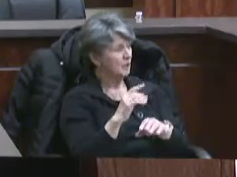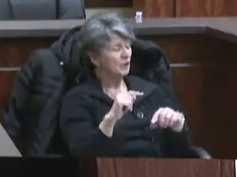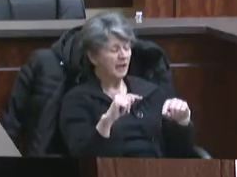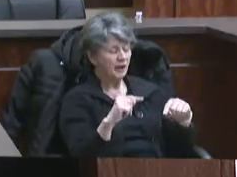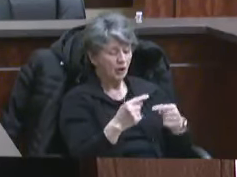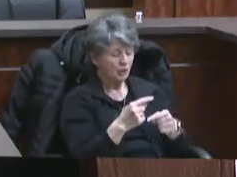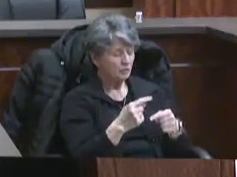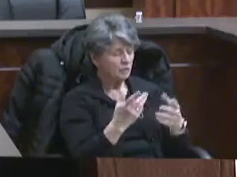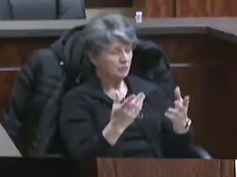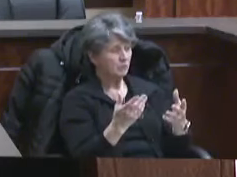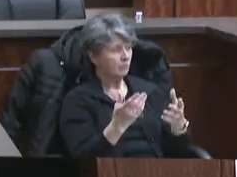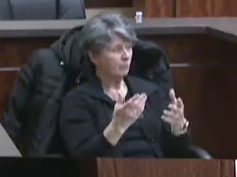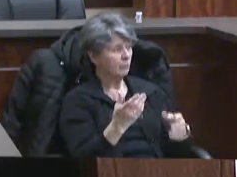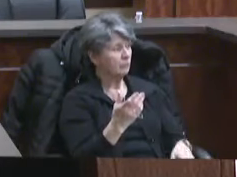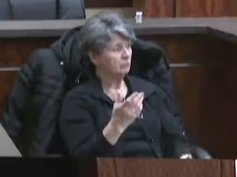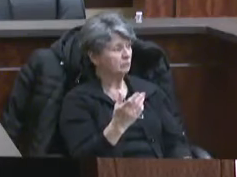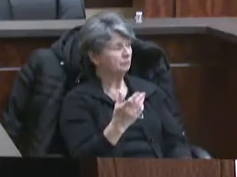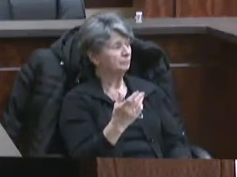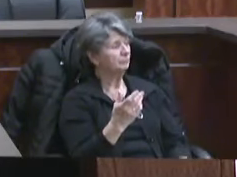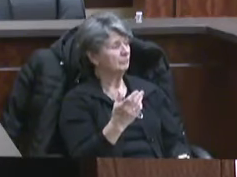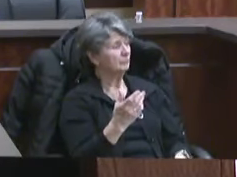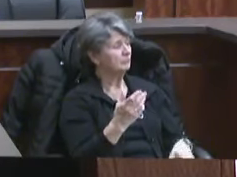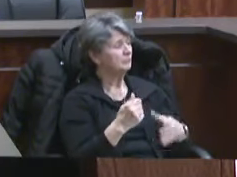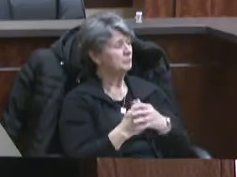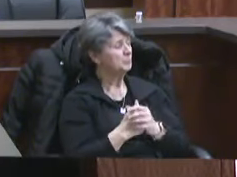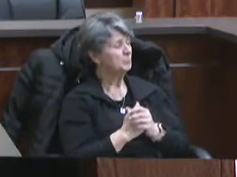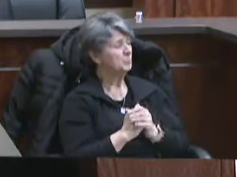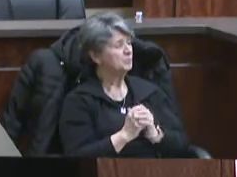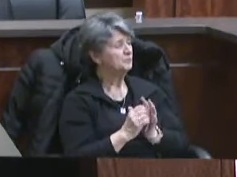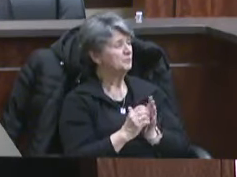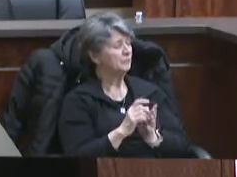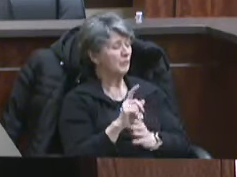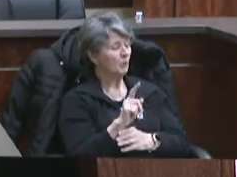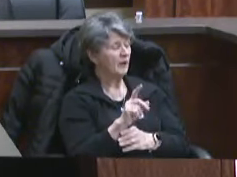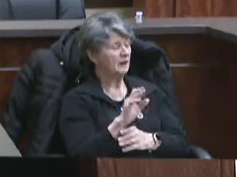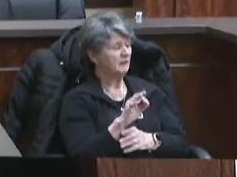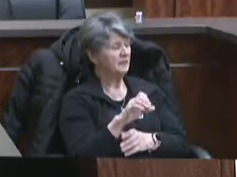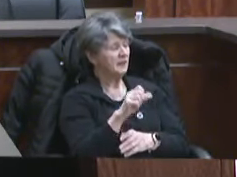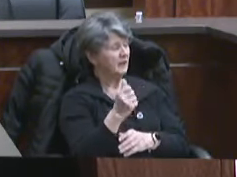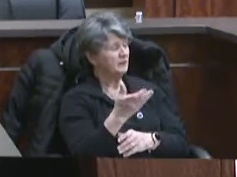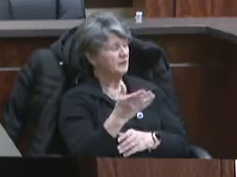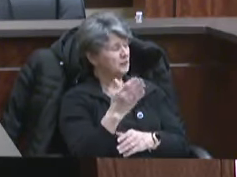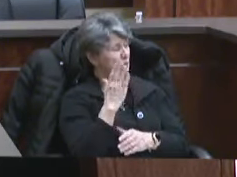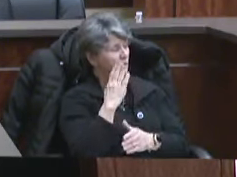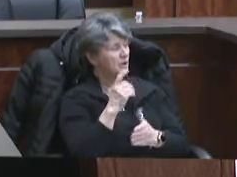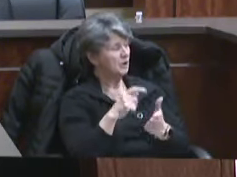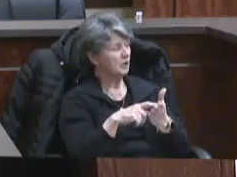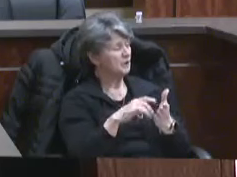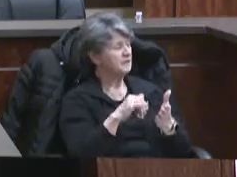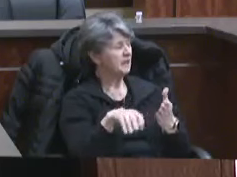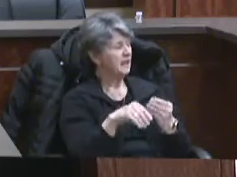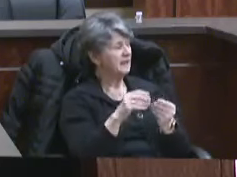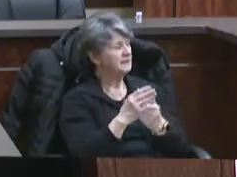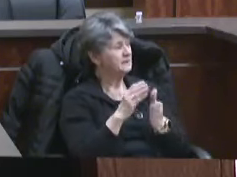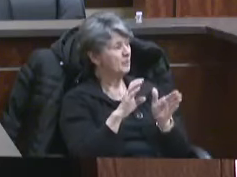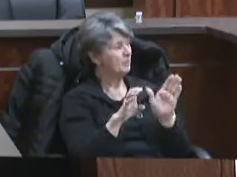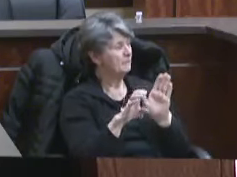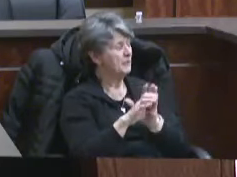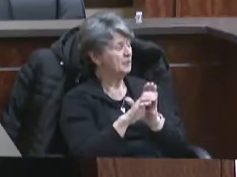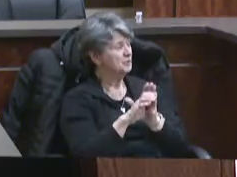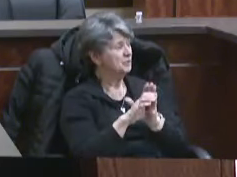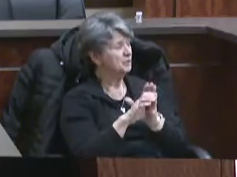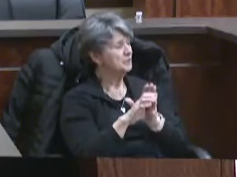their ankles, they're going to hurt their knees. It's going to be a problem. One of the other things that you'll notice, I put in a couple pictures of the paths